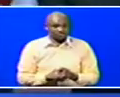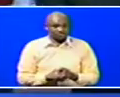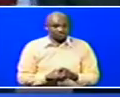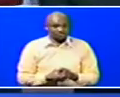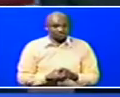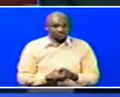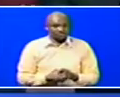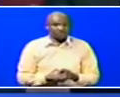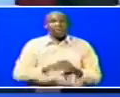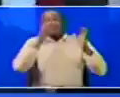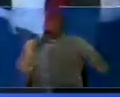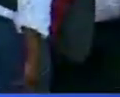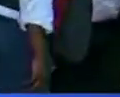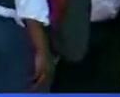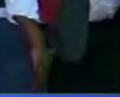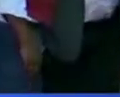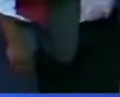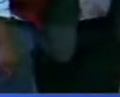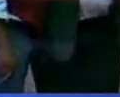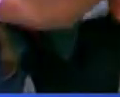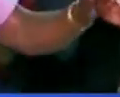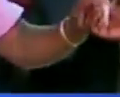Can I see someone who has not yet been here?